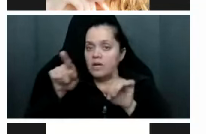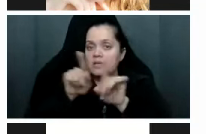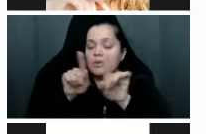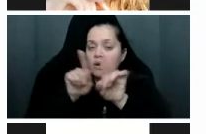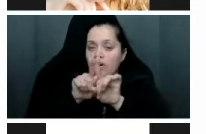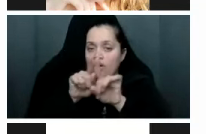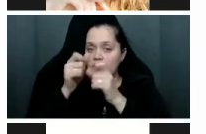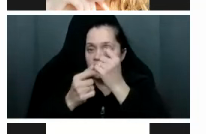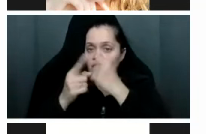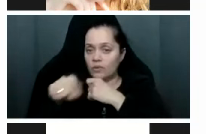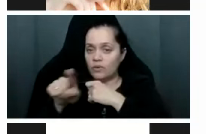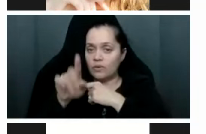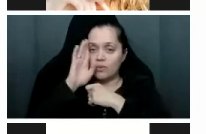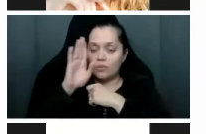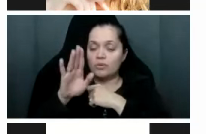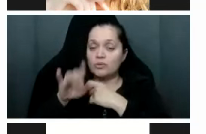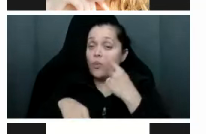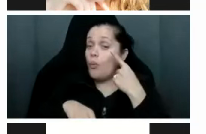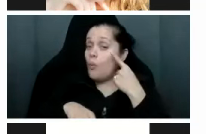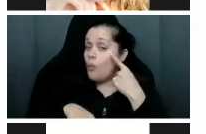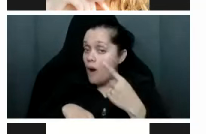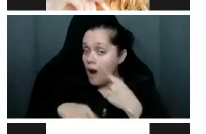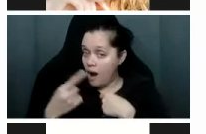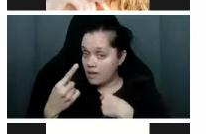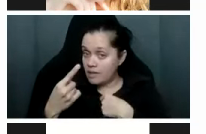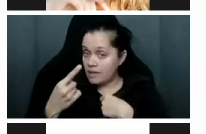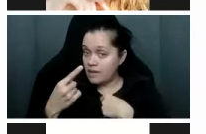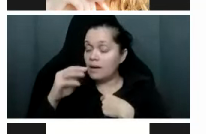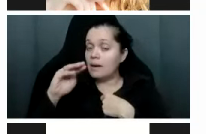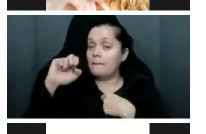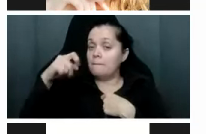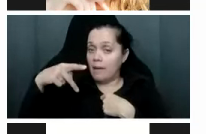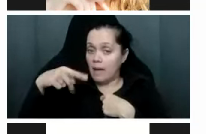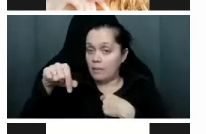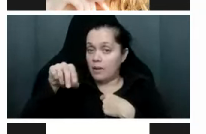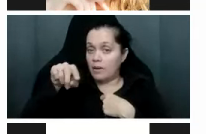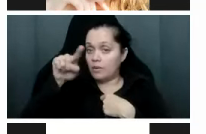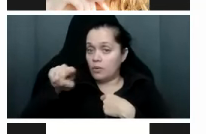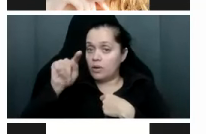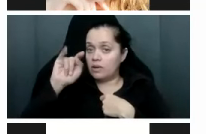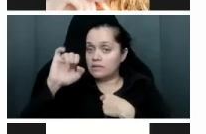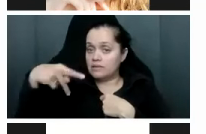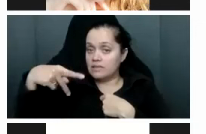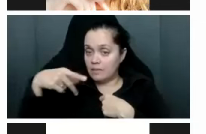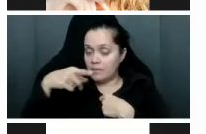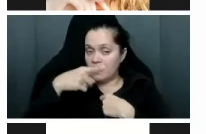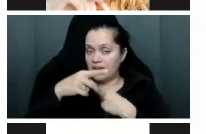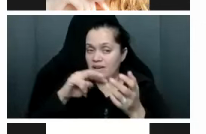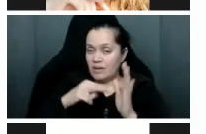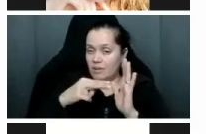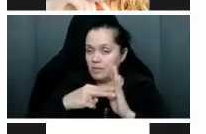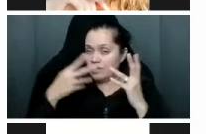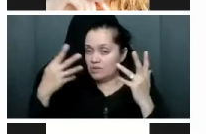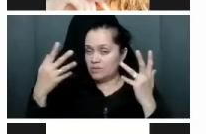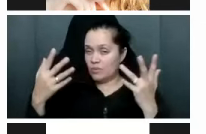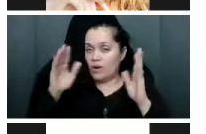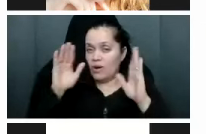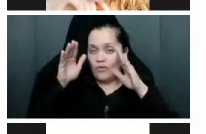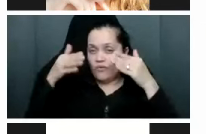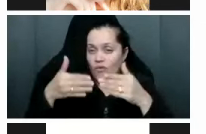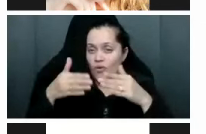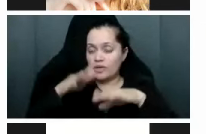every one of you is going to do one map quiz tip. The map quiz tip is to focus